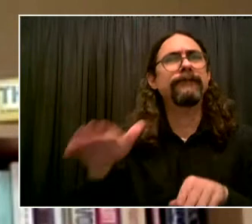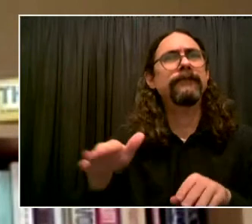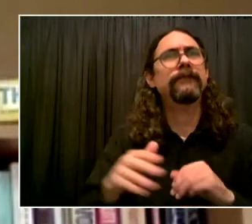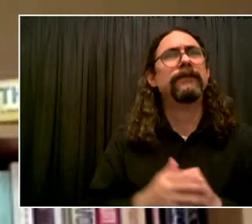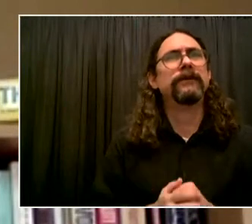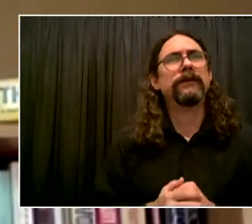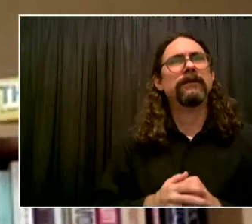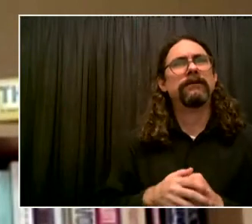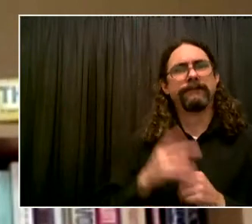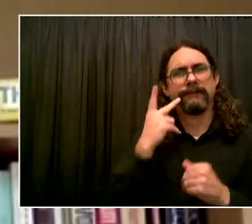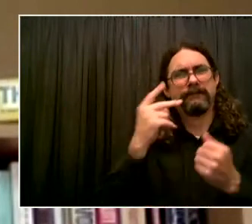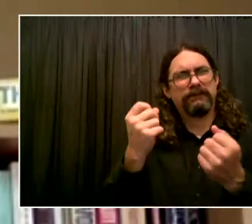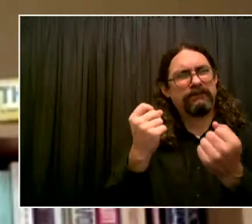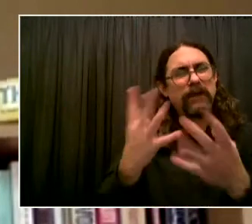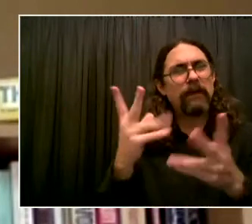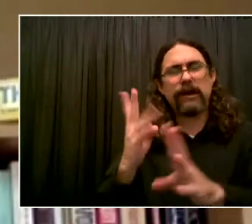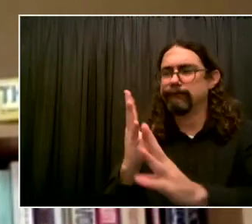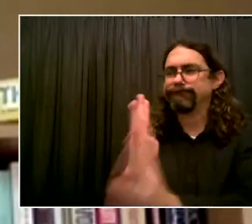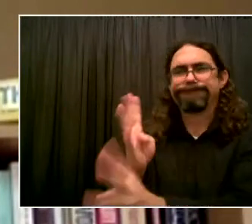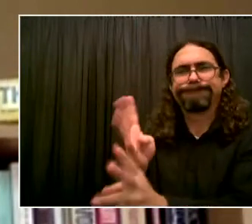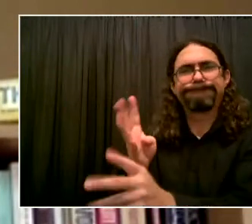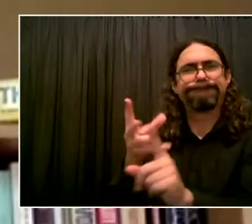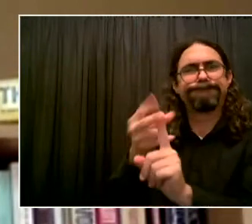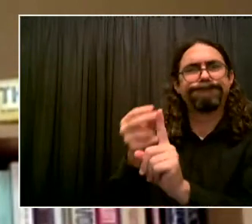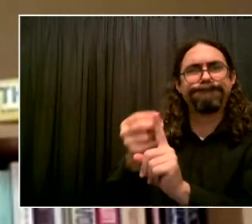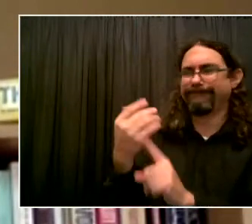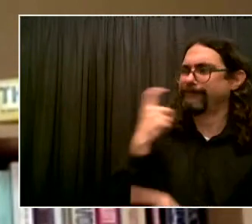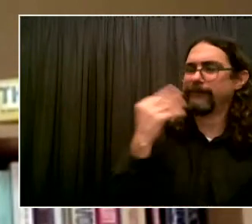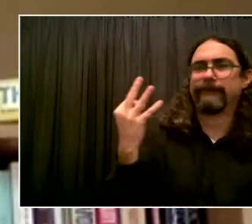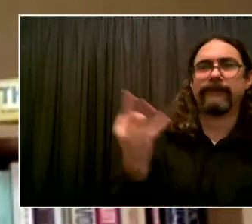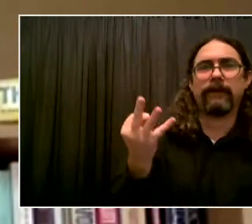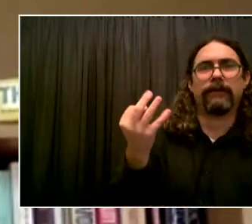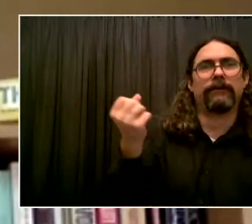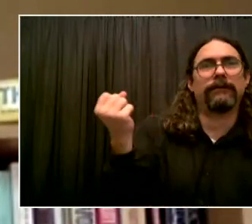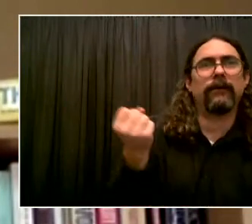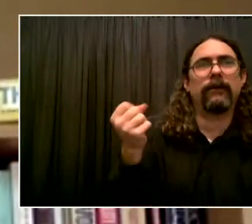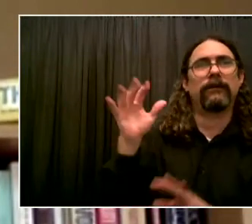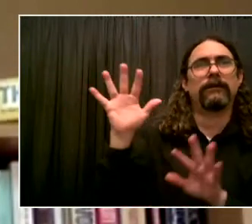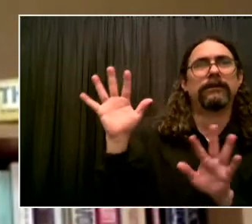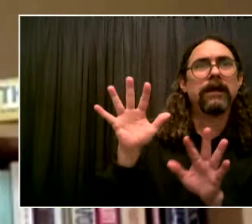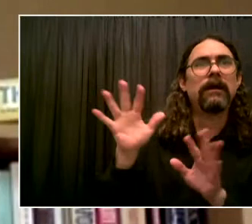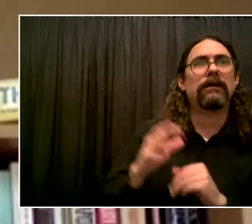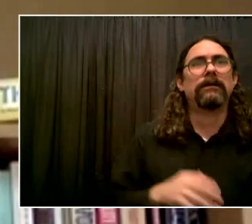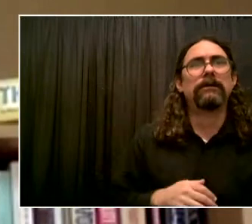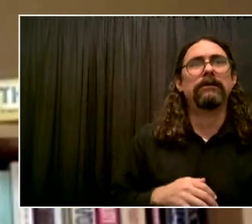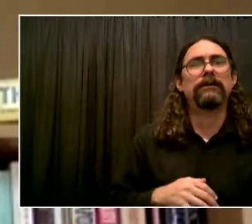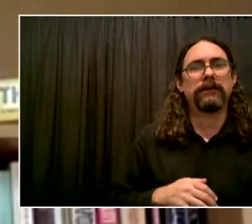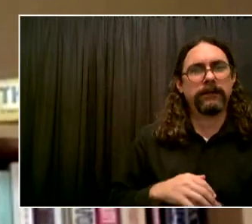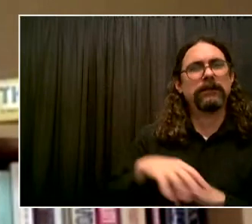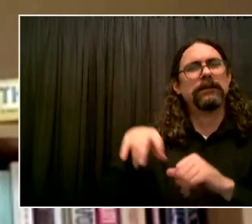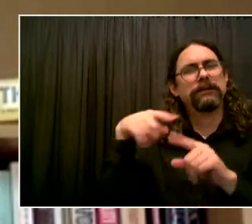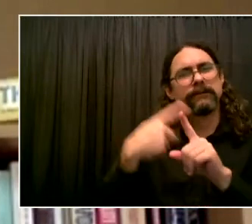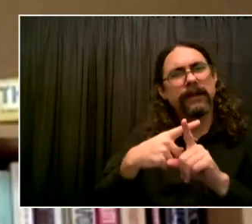in so many places, our EMS workers. It is deeply encouraging to see, and I really hope all of our remaining